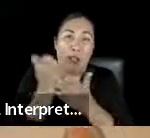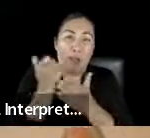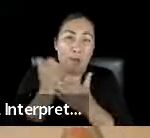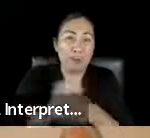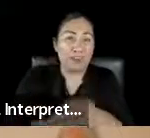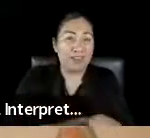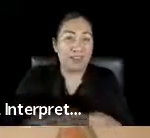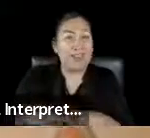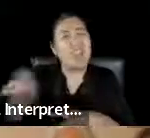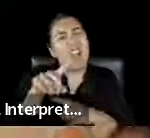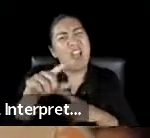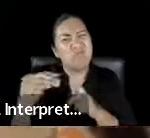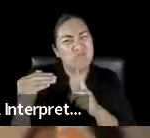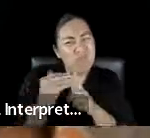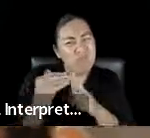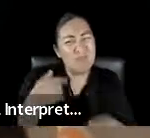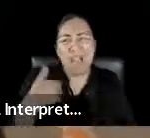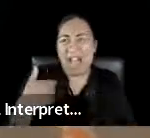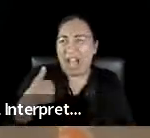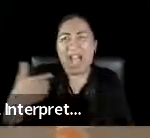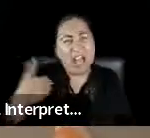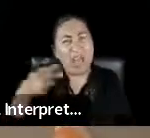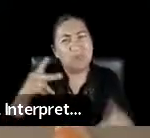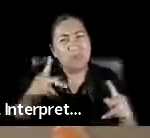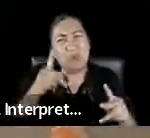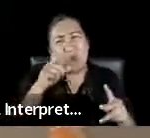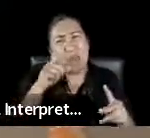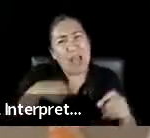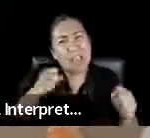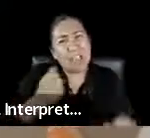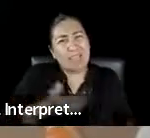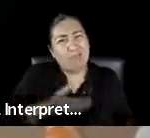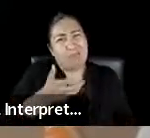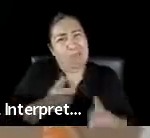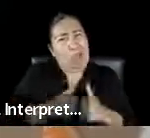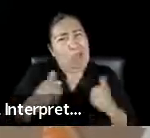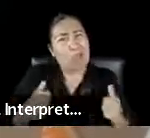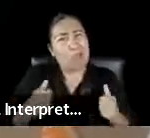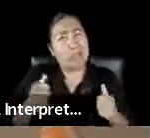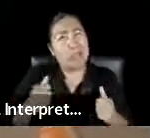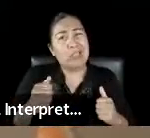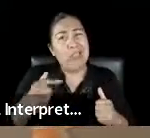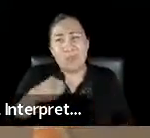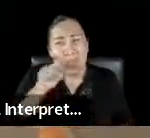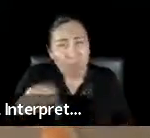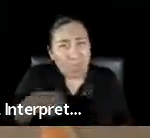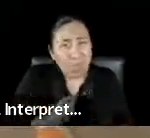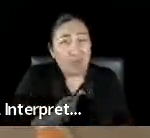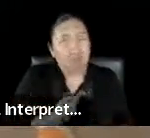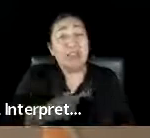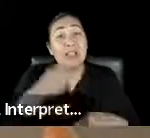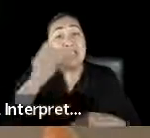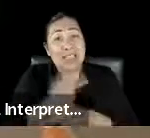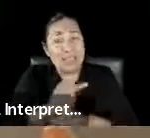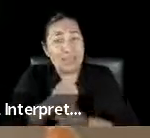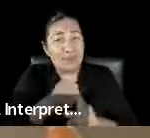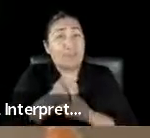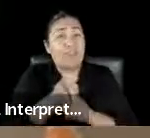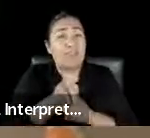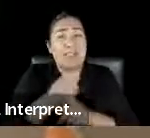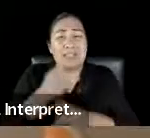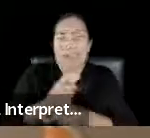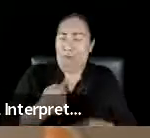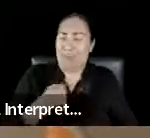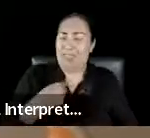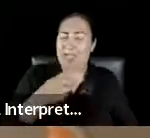They reminded me that I had people I could talk to. They told me that you are not alone. They helped me take care of myself by taking care of me. They helped me